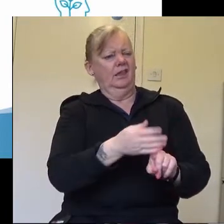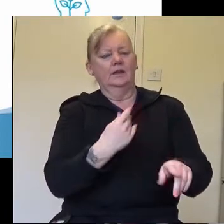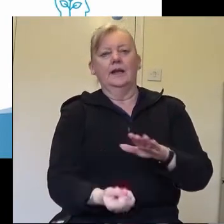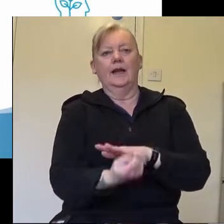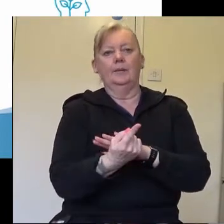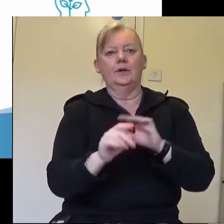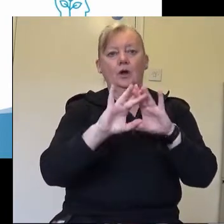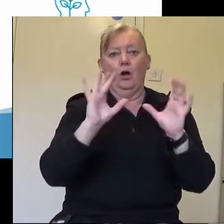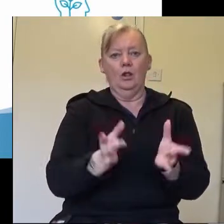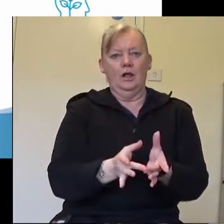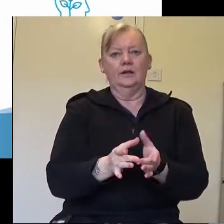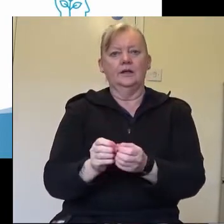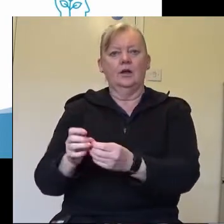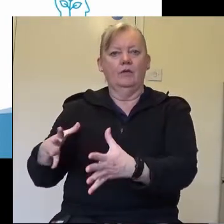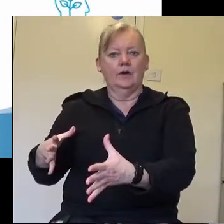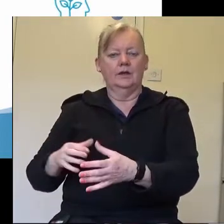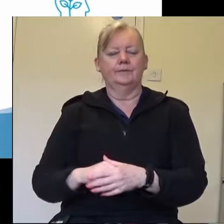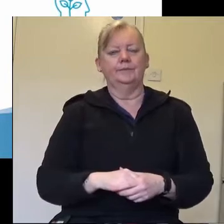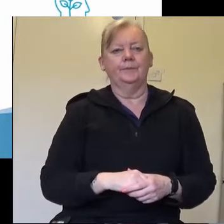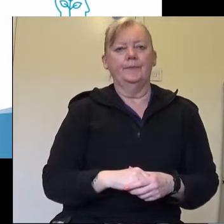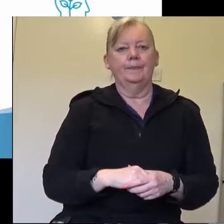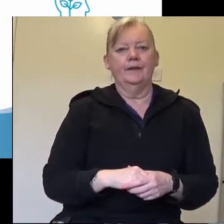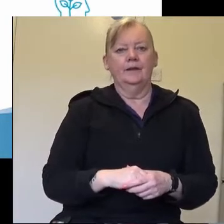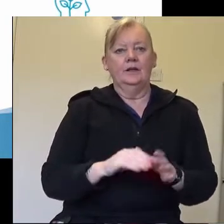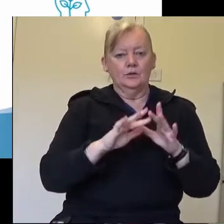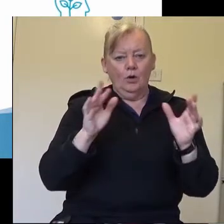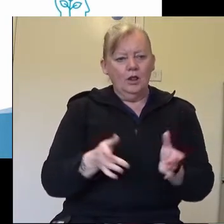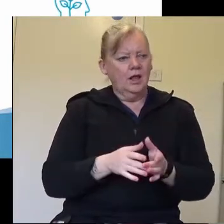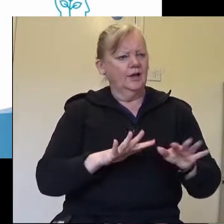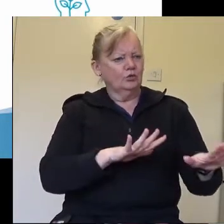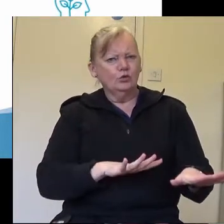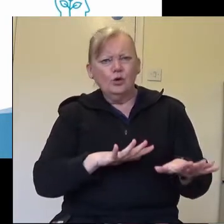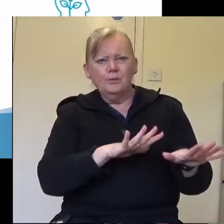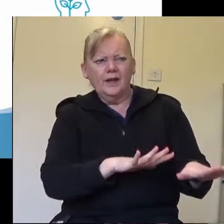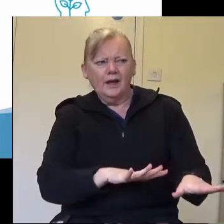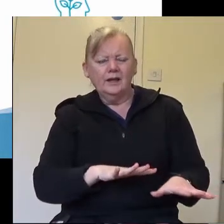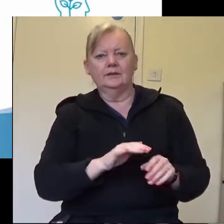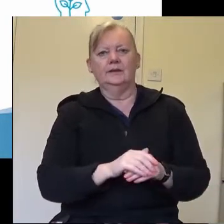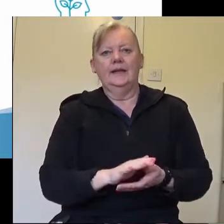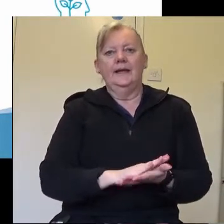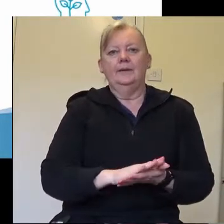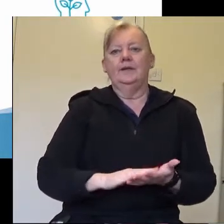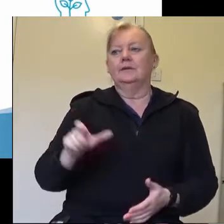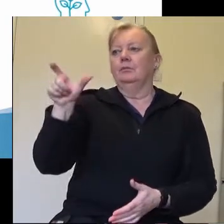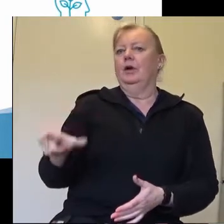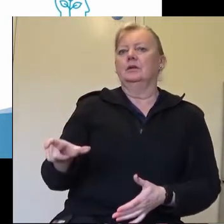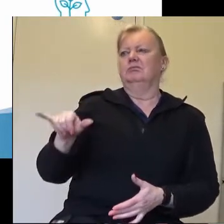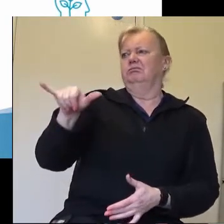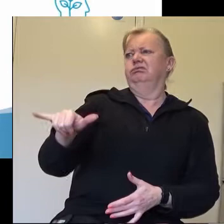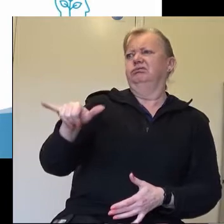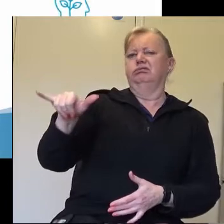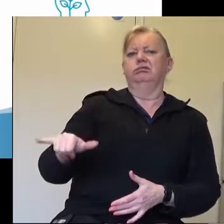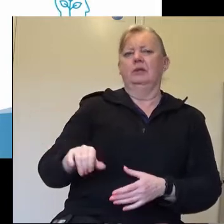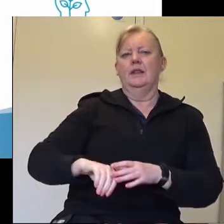and the exploitation can happen both online and offline. So what is online grooming? Is an